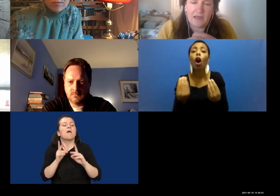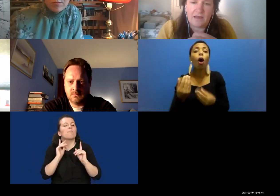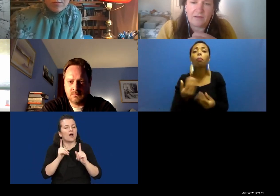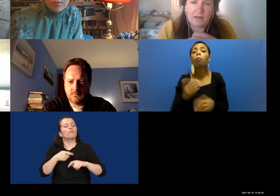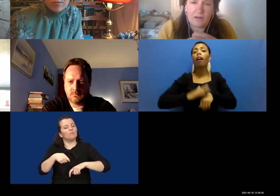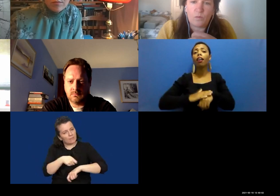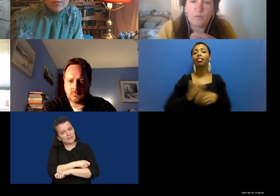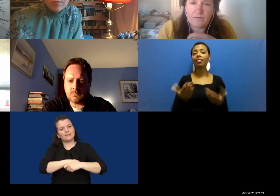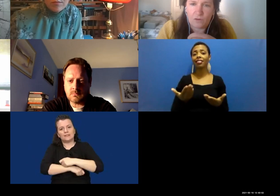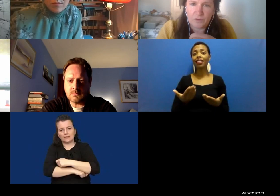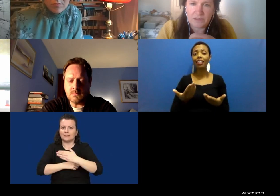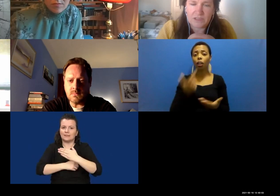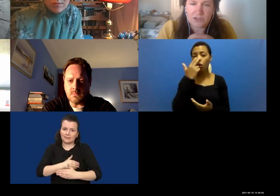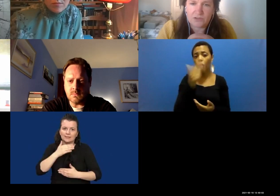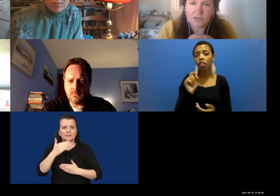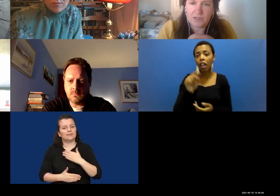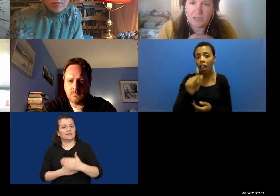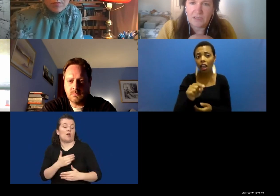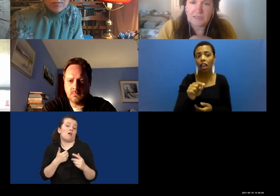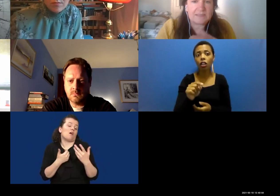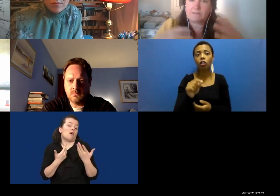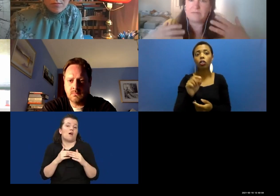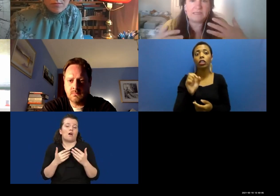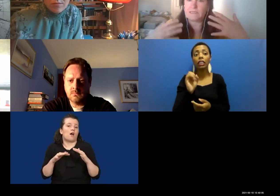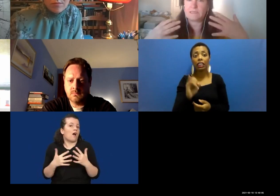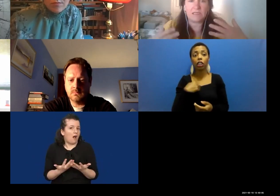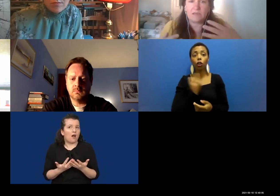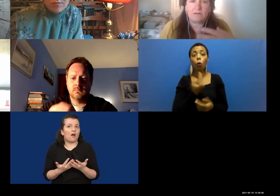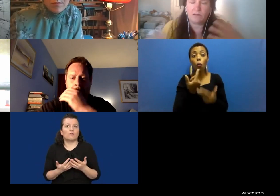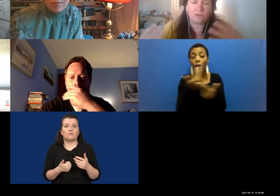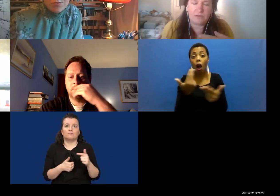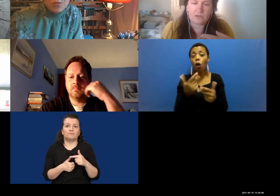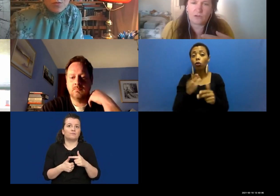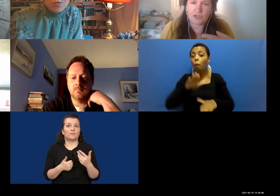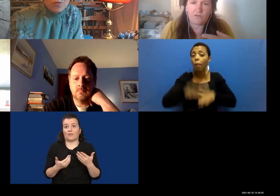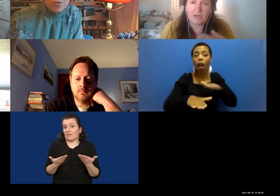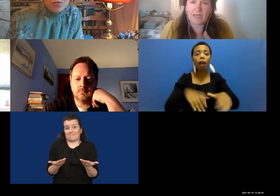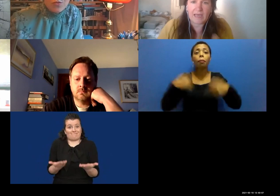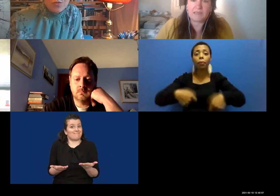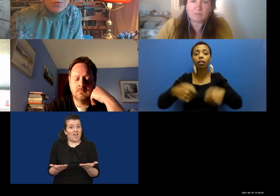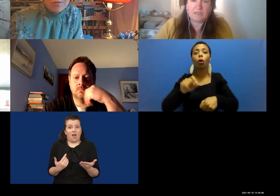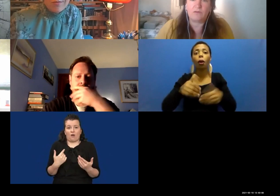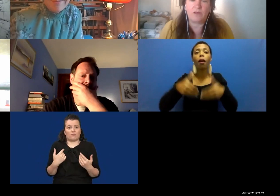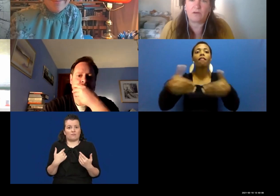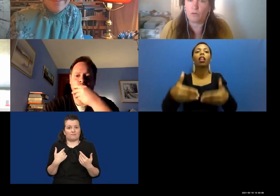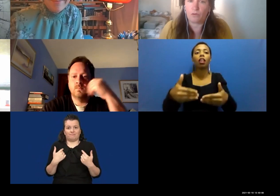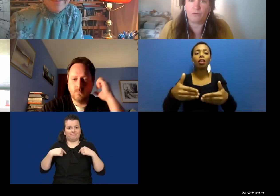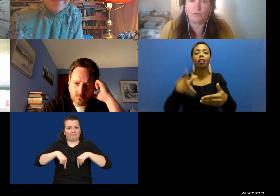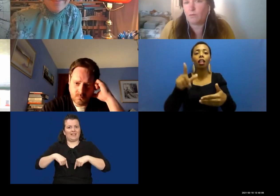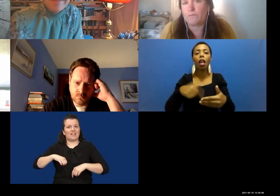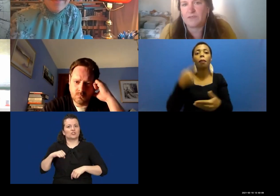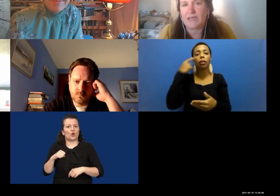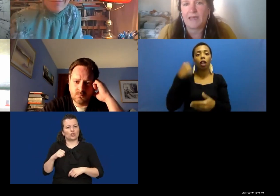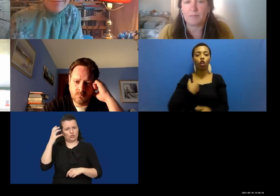that's one way forward, is to me sitting here, you know, in the Scottish Government. I can't be out there,